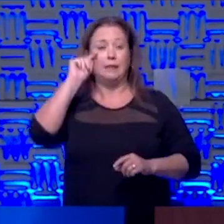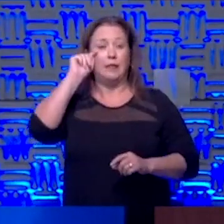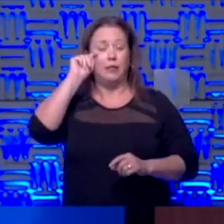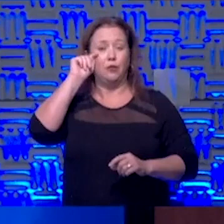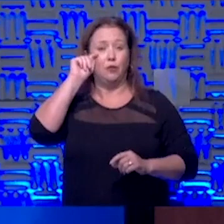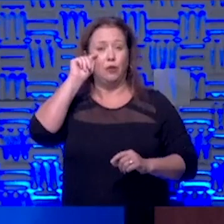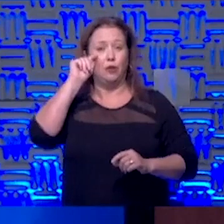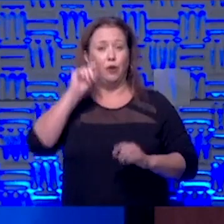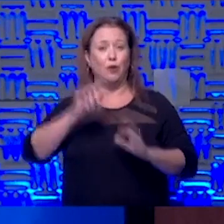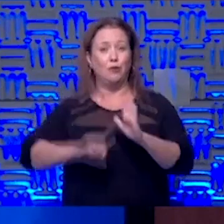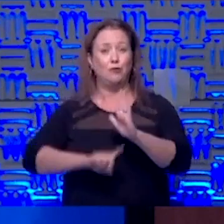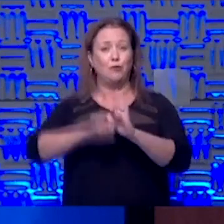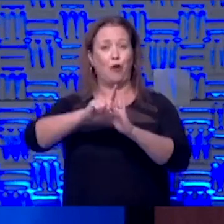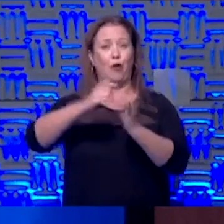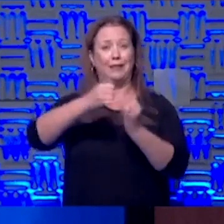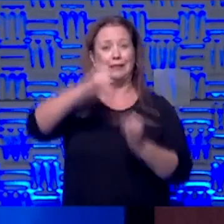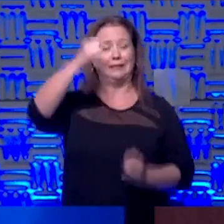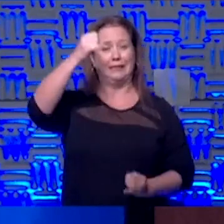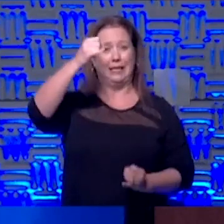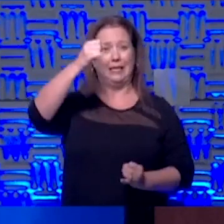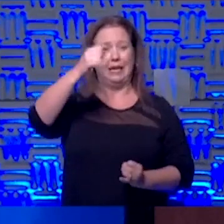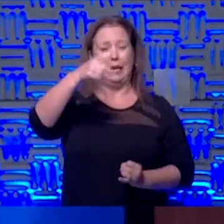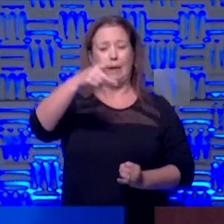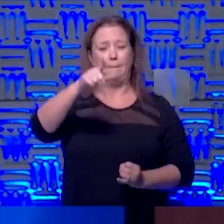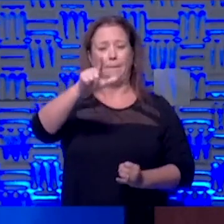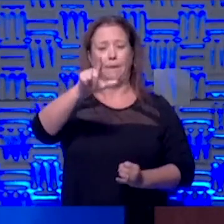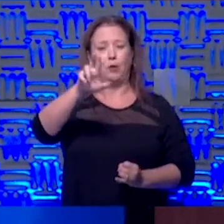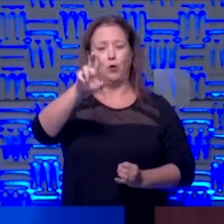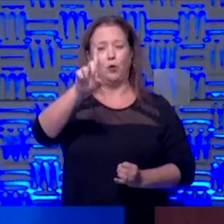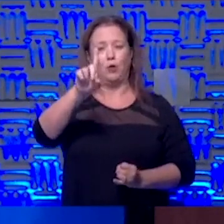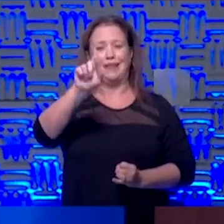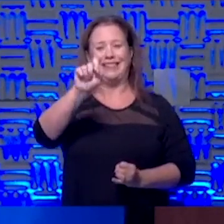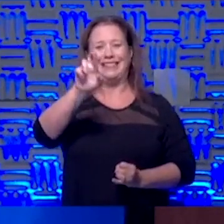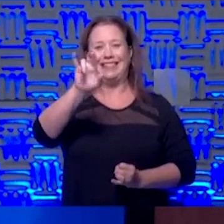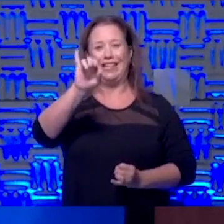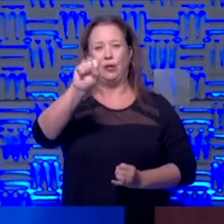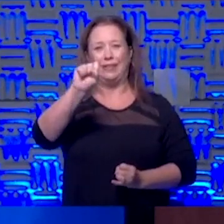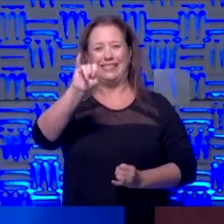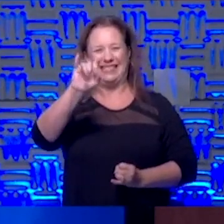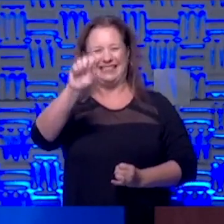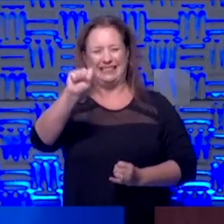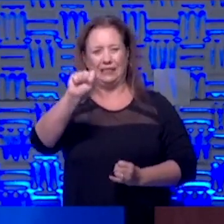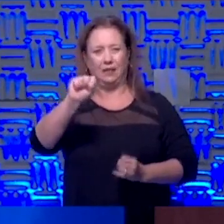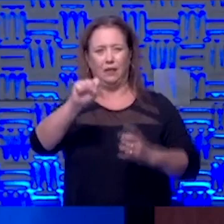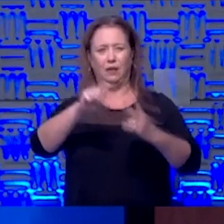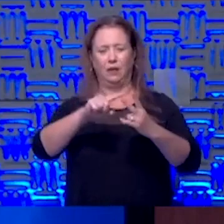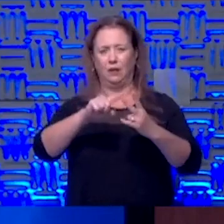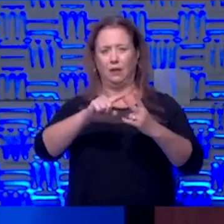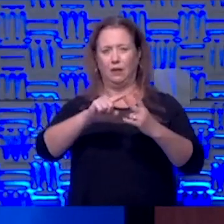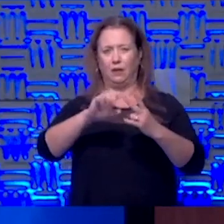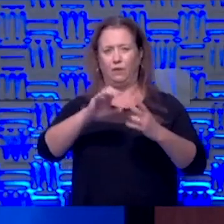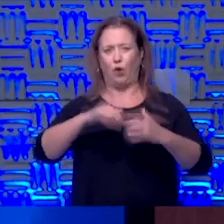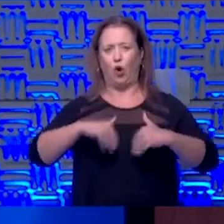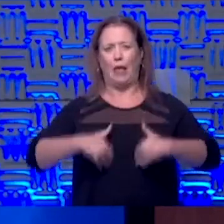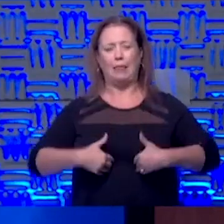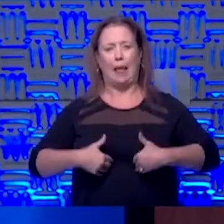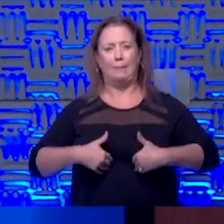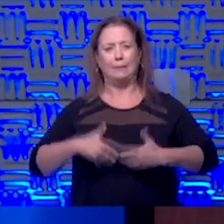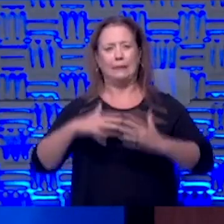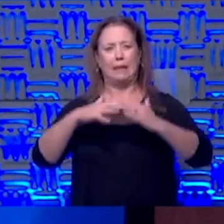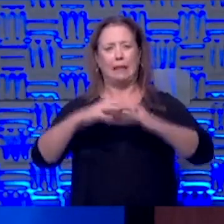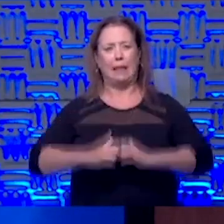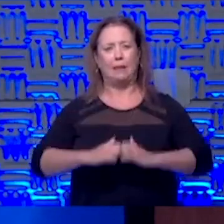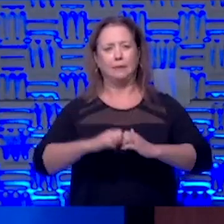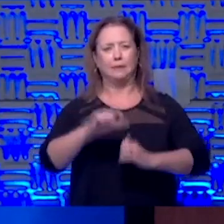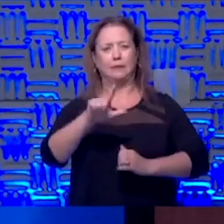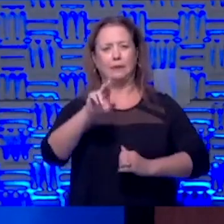tall, skinny son had pleurodesis. Pleurisy probably, or For a collapsed lung pleurodesis. due to